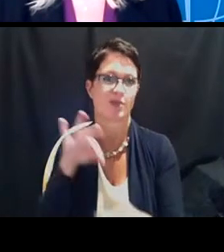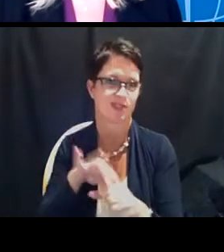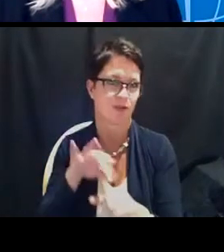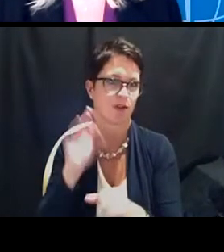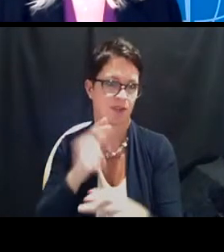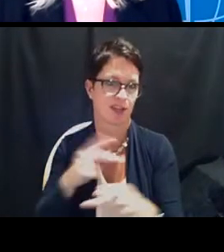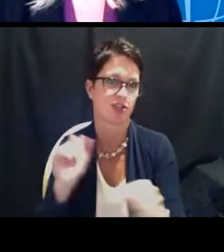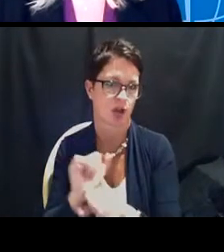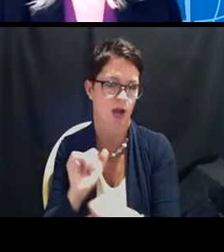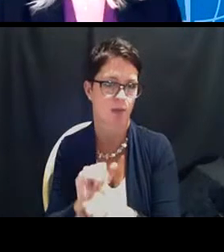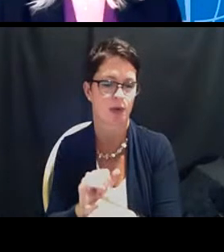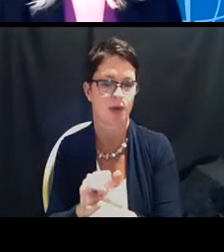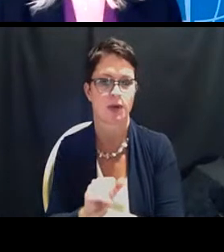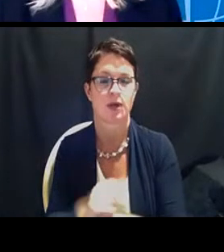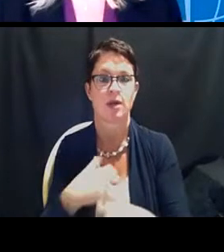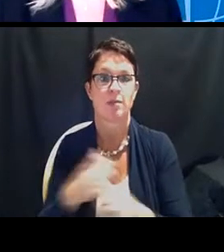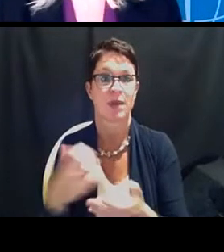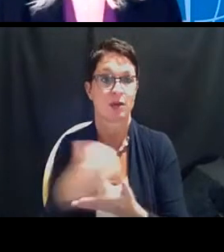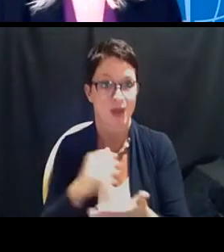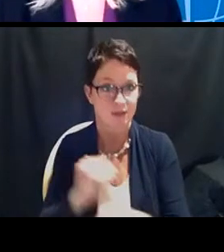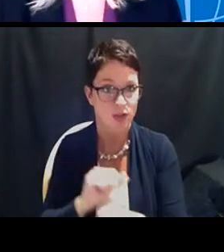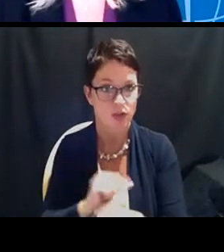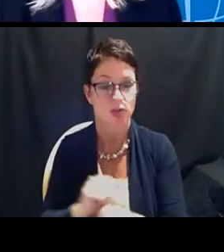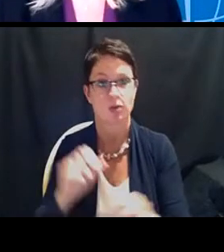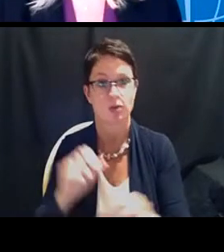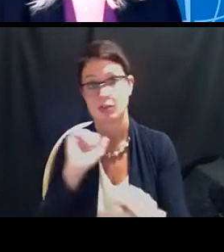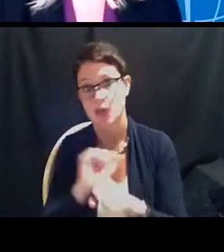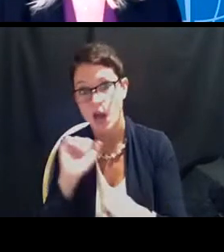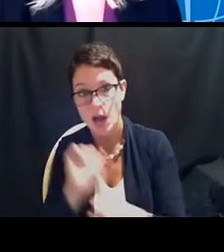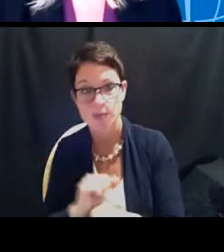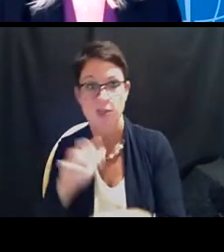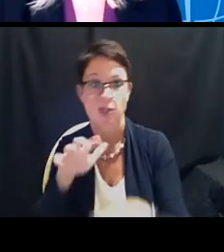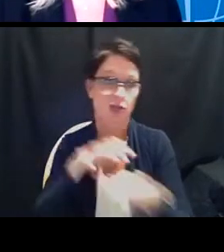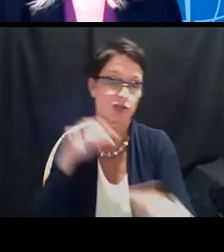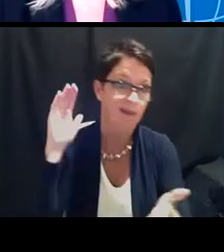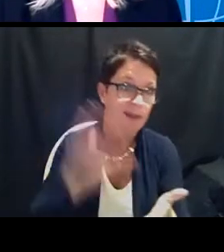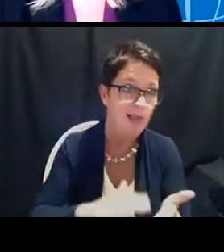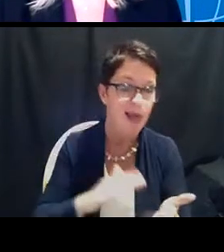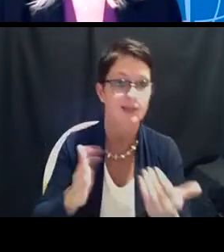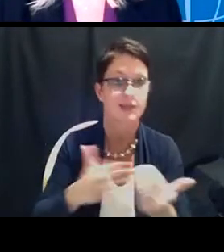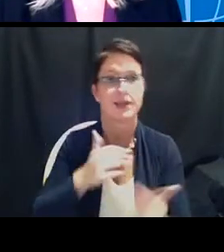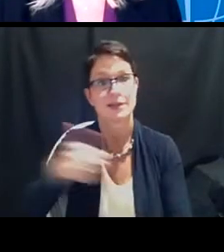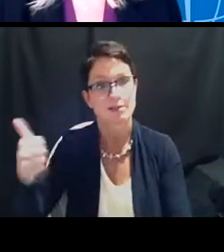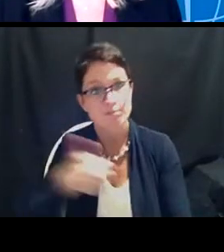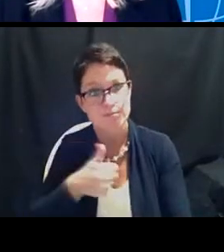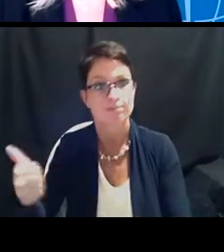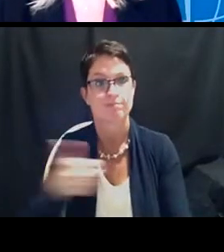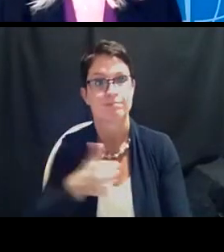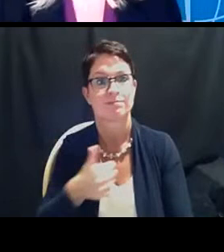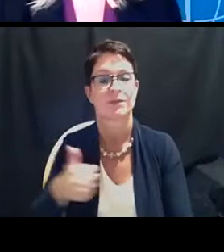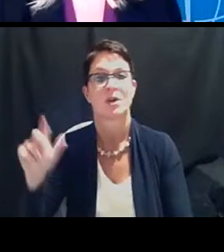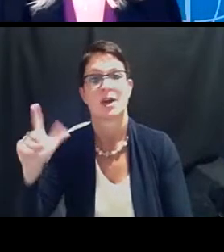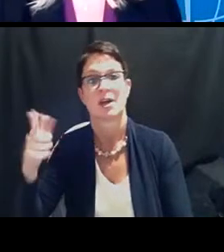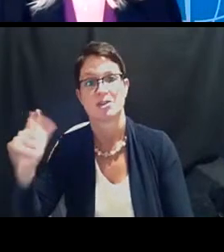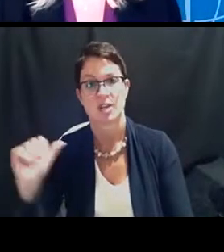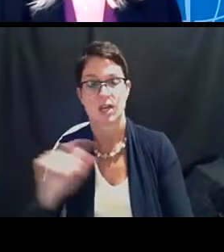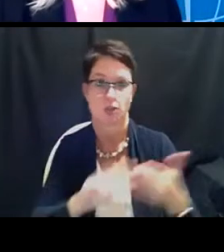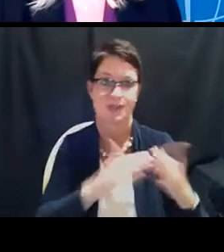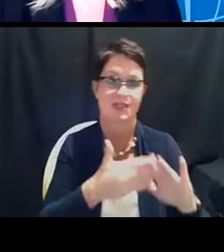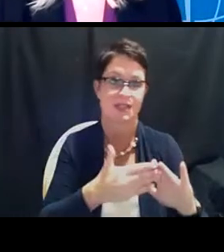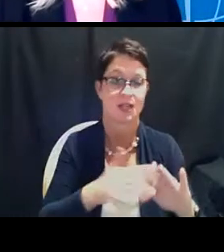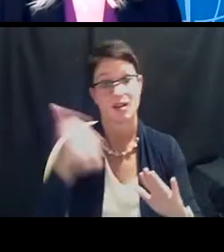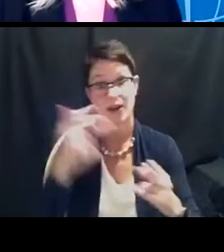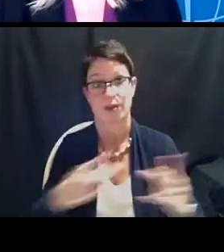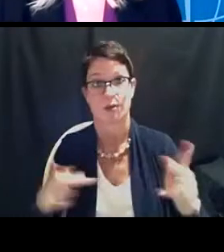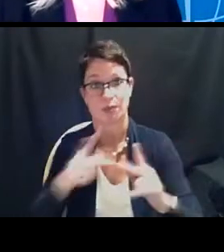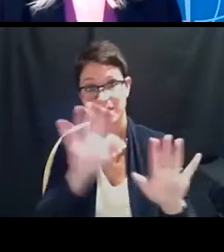say this train will create revenue, jobs, less traffic, and easy access to the city and other desirable